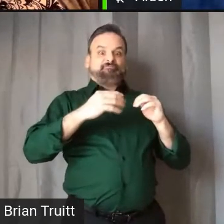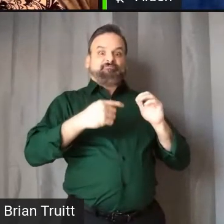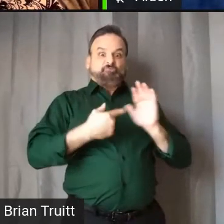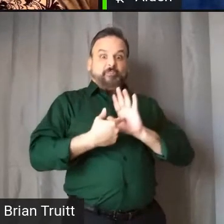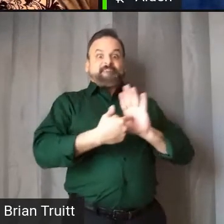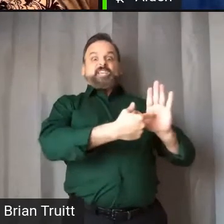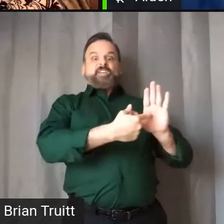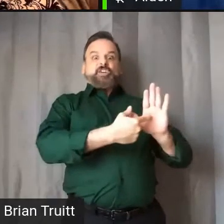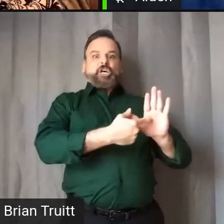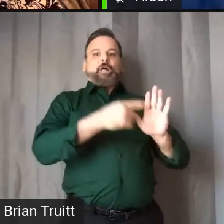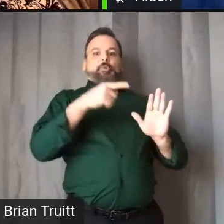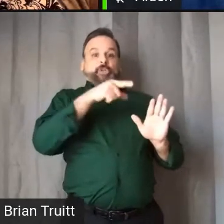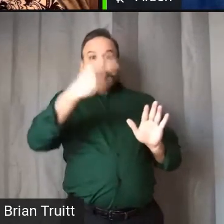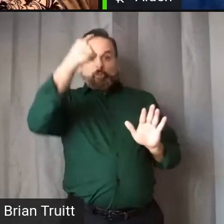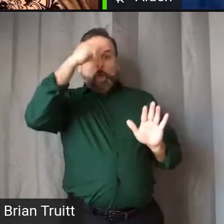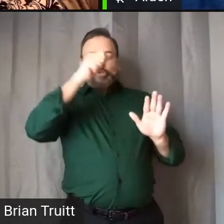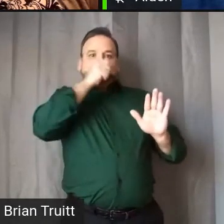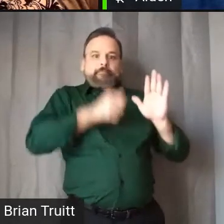bury